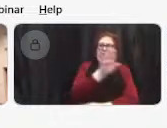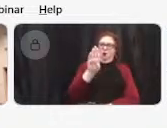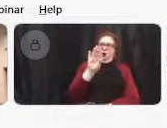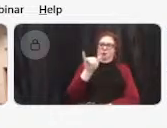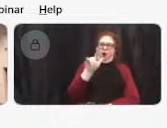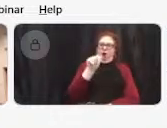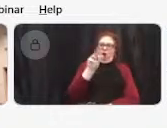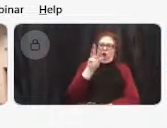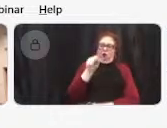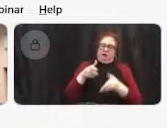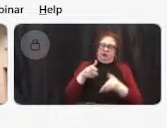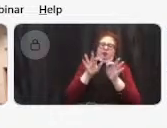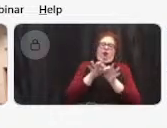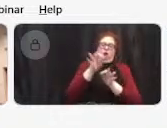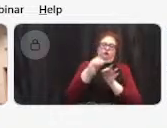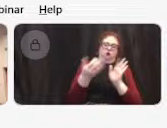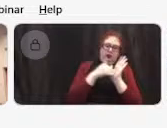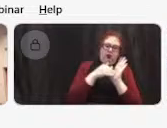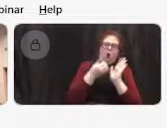to withdraw.